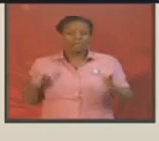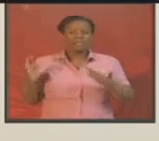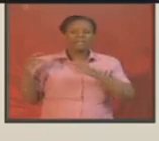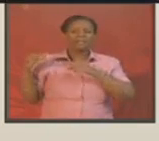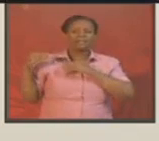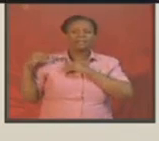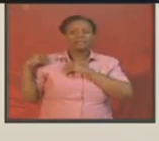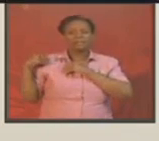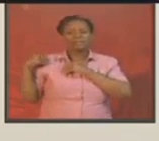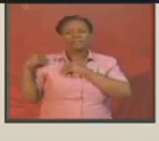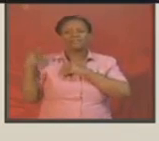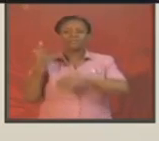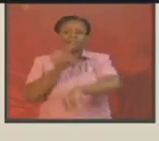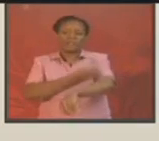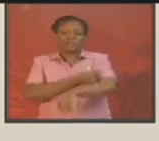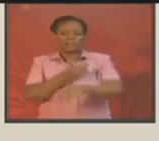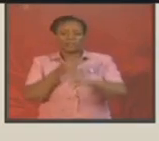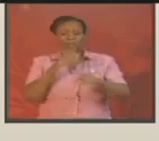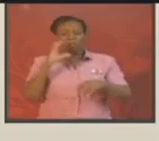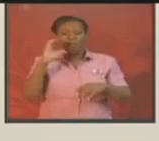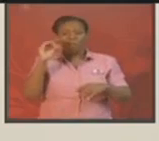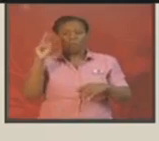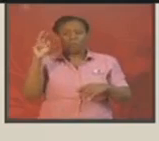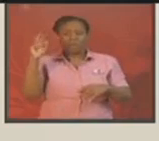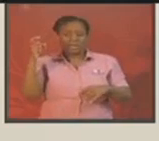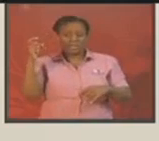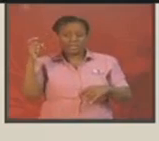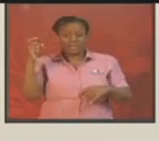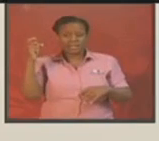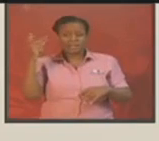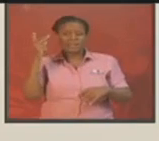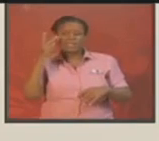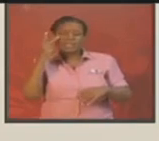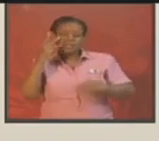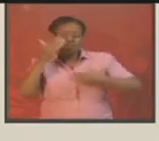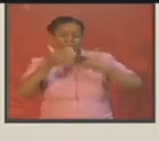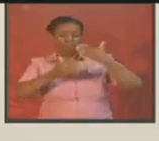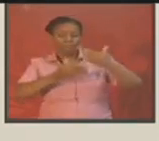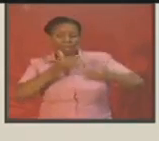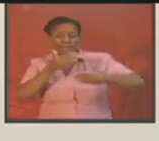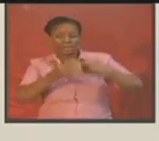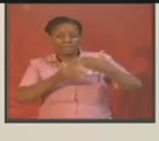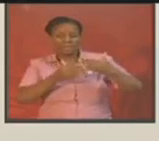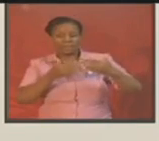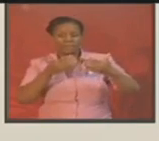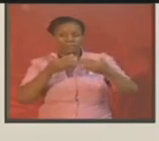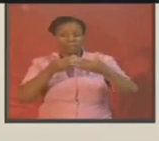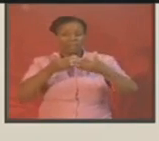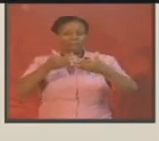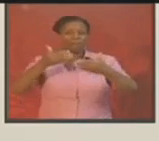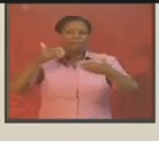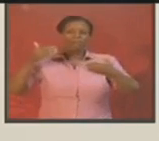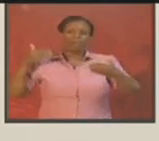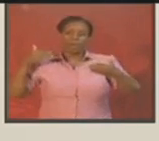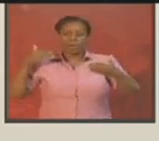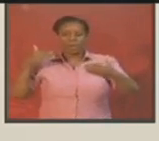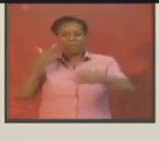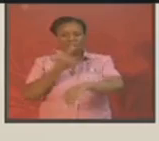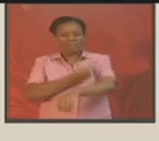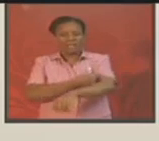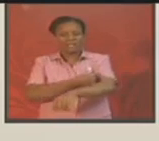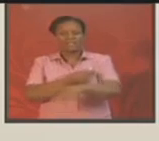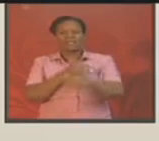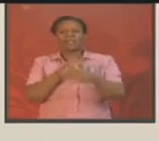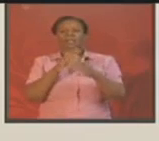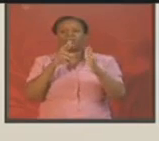COVAX facility. We looked at all the processes that are taken during the preclinical phases and the regulatory processes